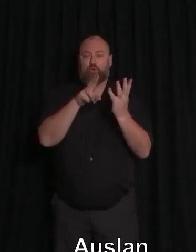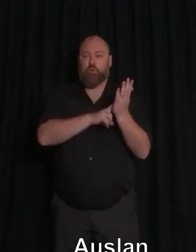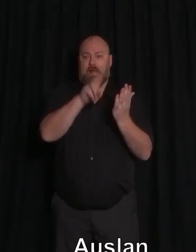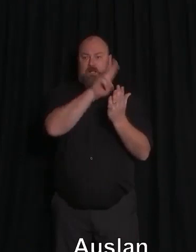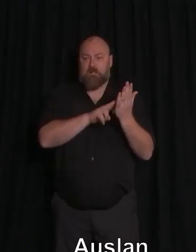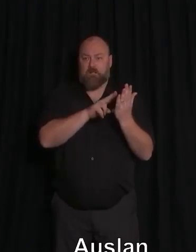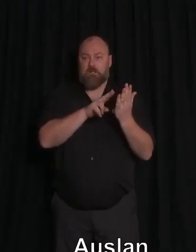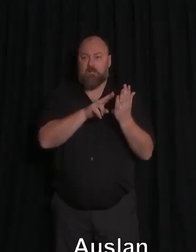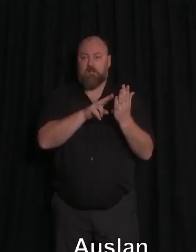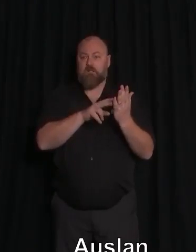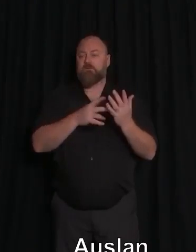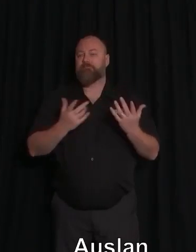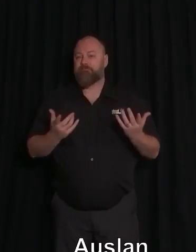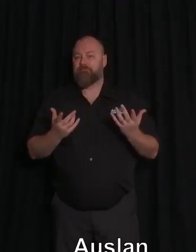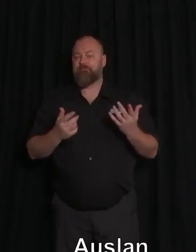been